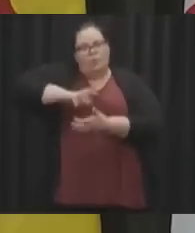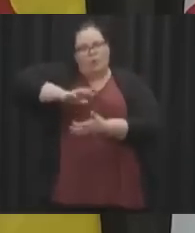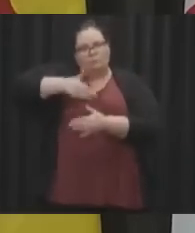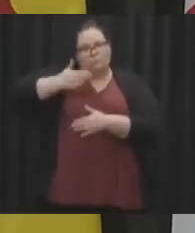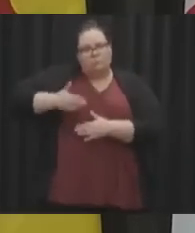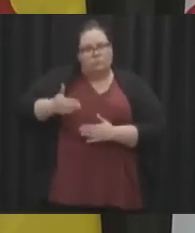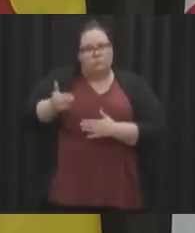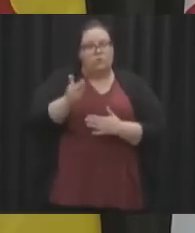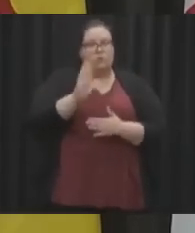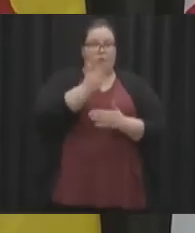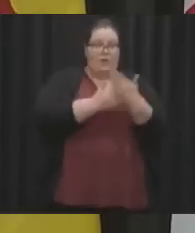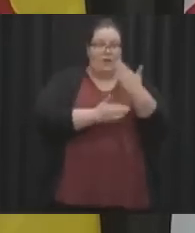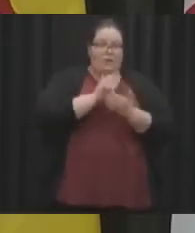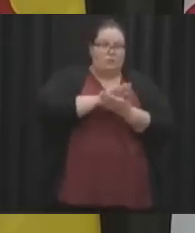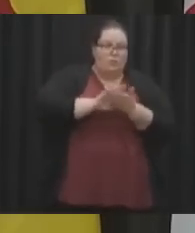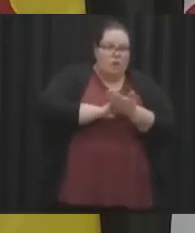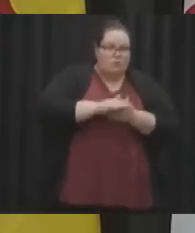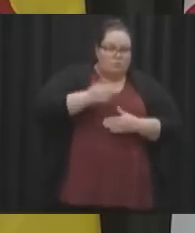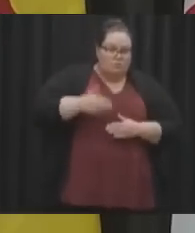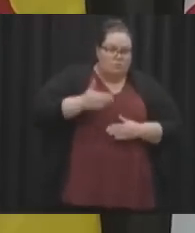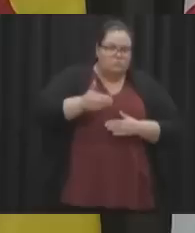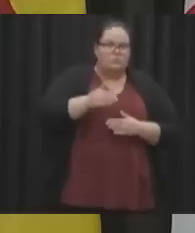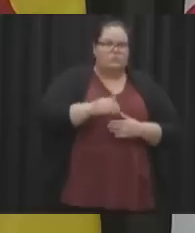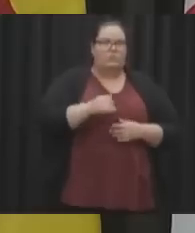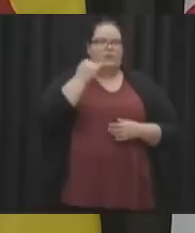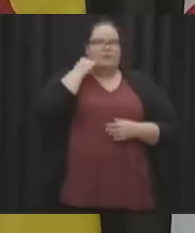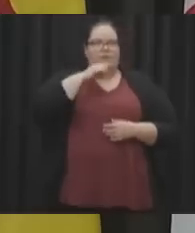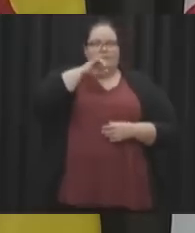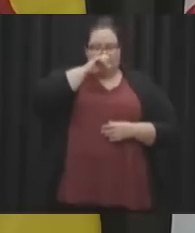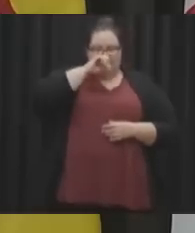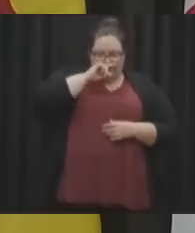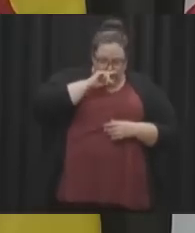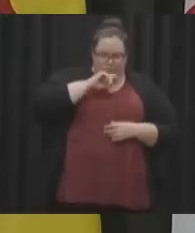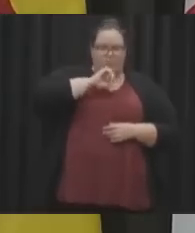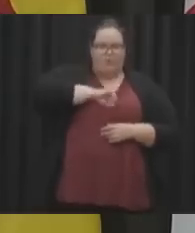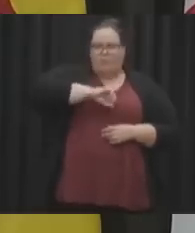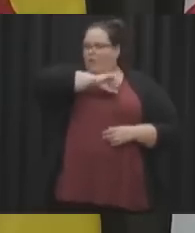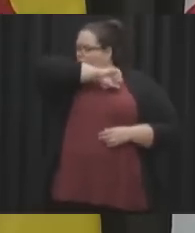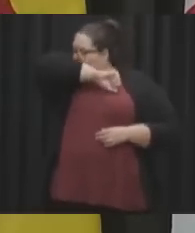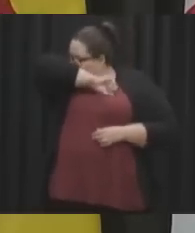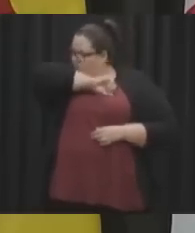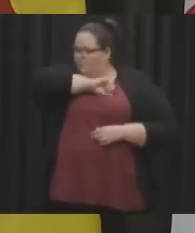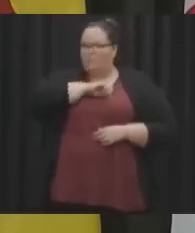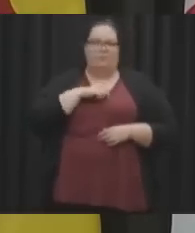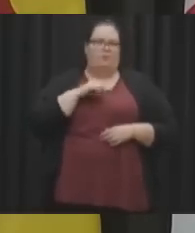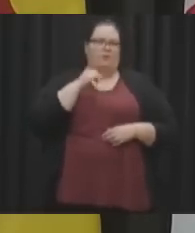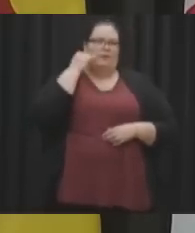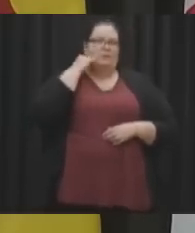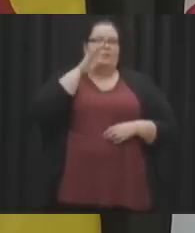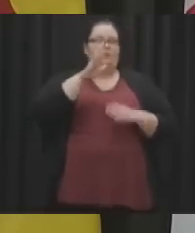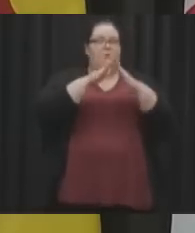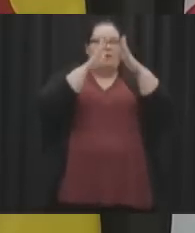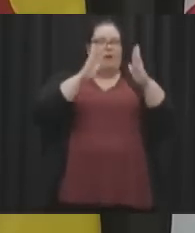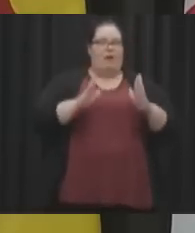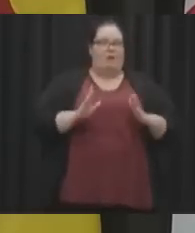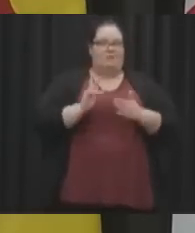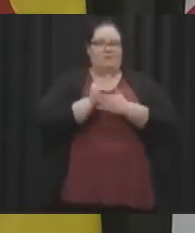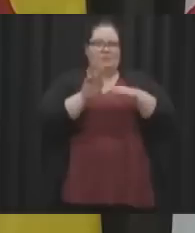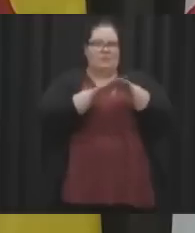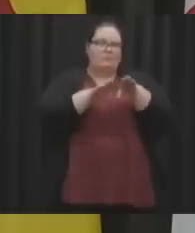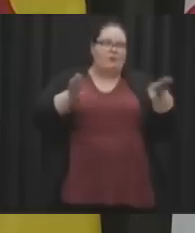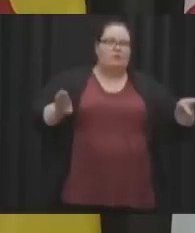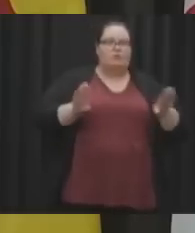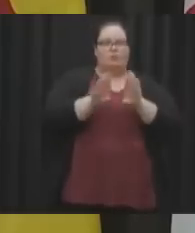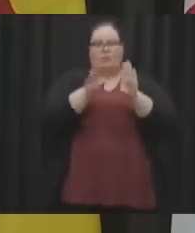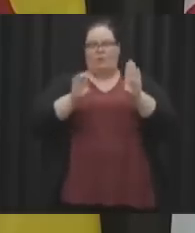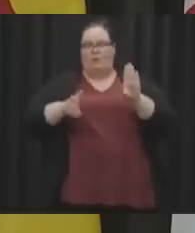choses. When we're doing the contact tracing, again, we are seeing that the close contacts are people who have been with other people for 15